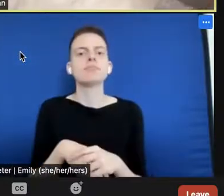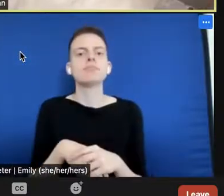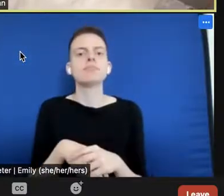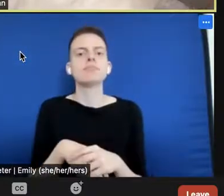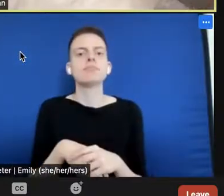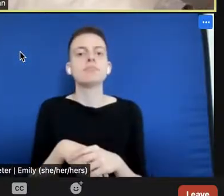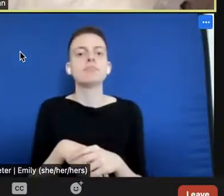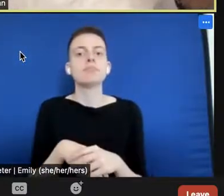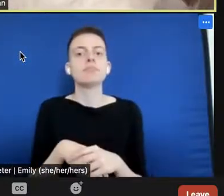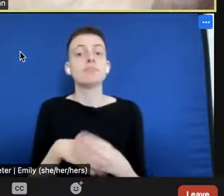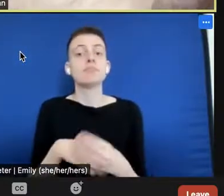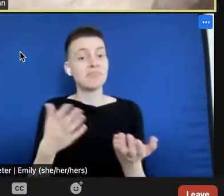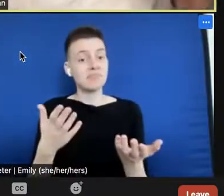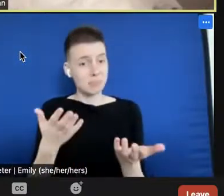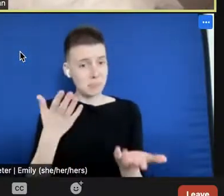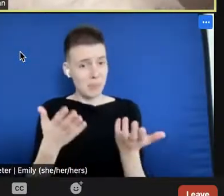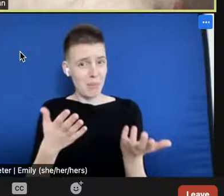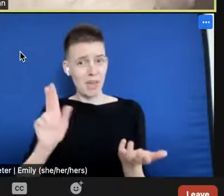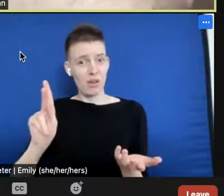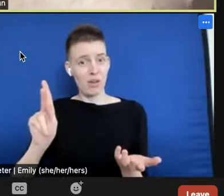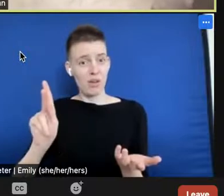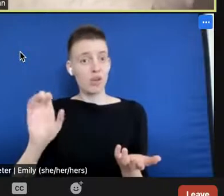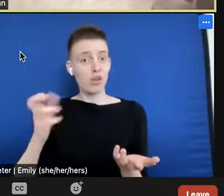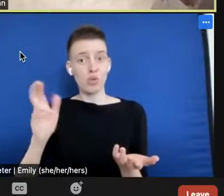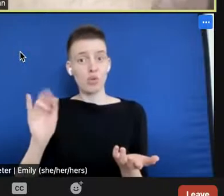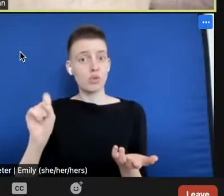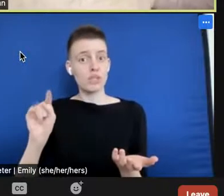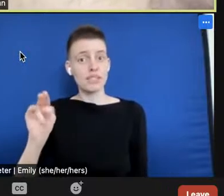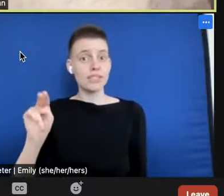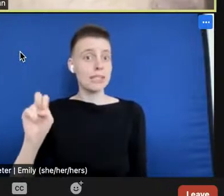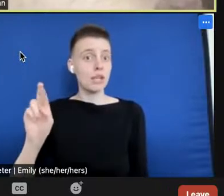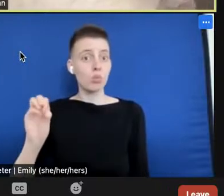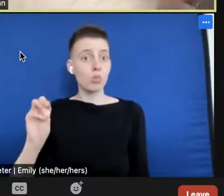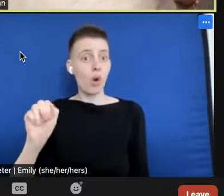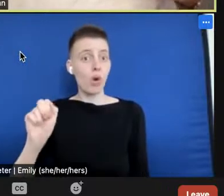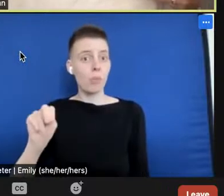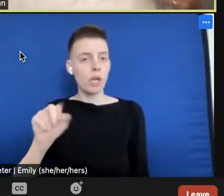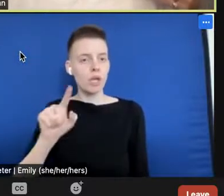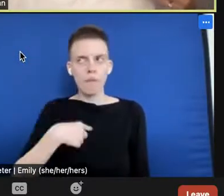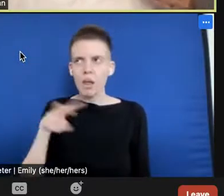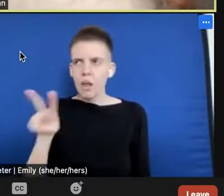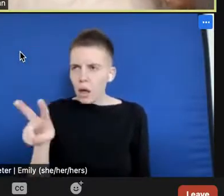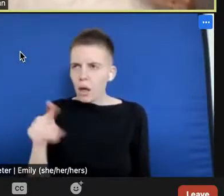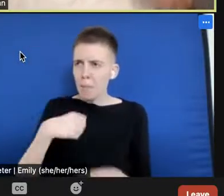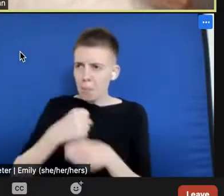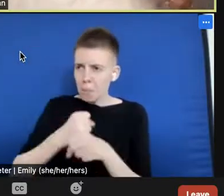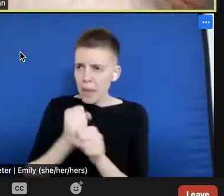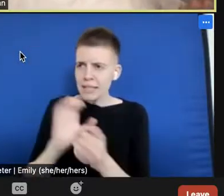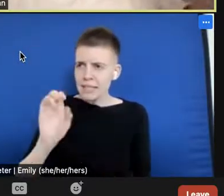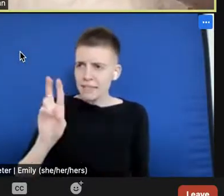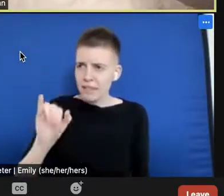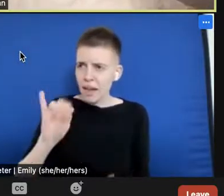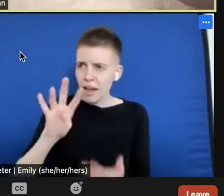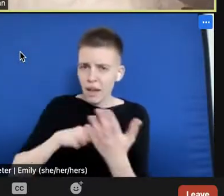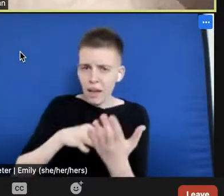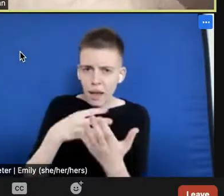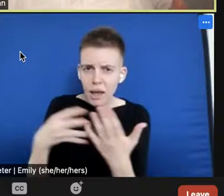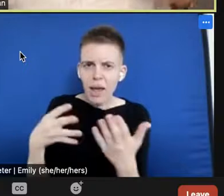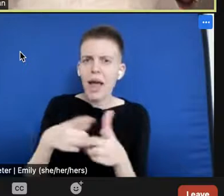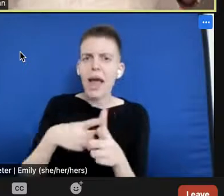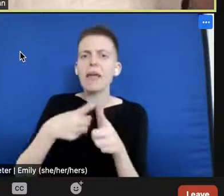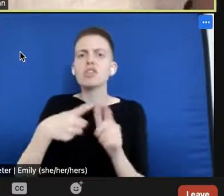of someone like Christine Roman, who says, make a CVI schedule and show me the vision accommodations to those activities across